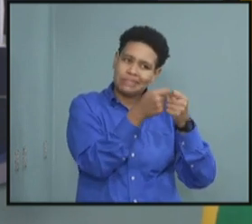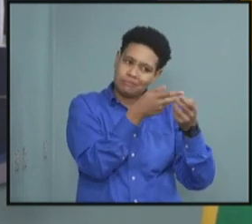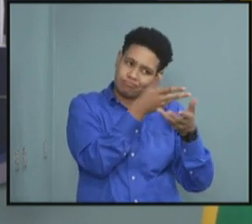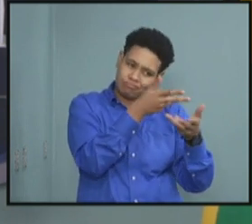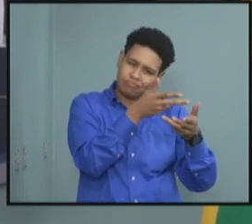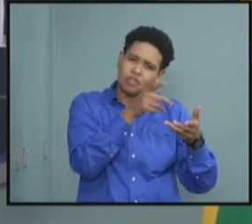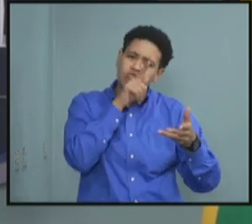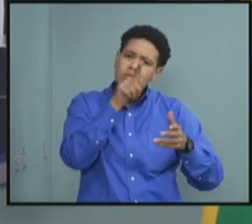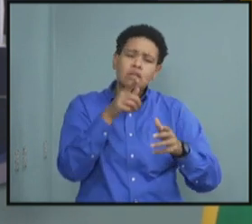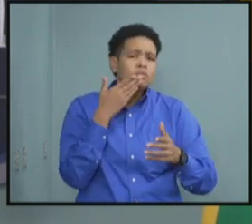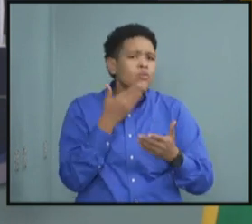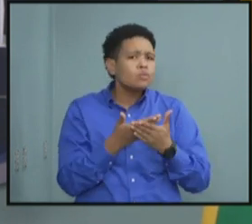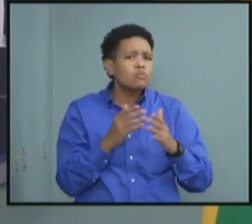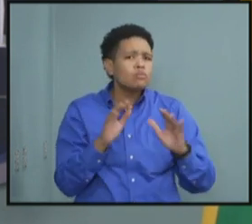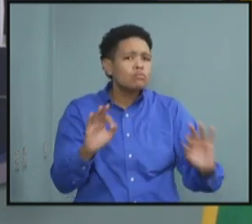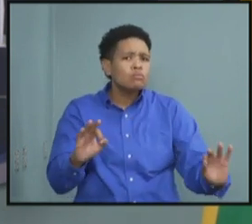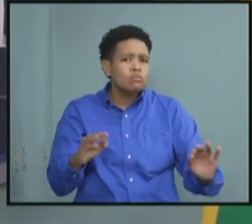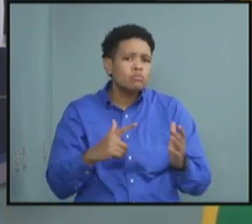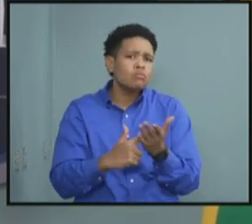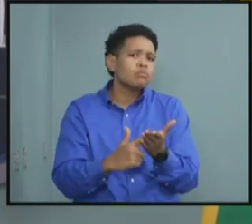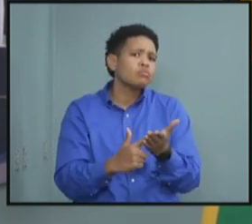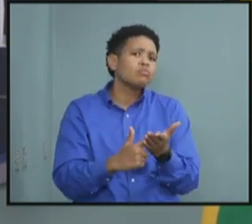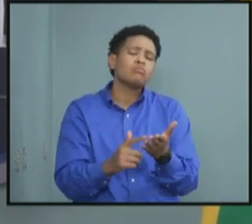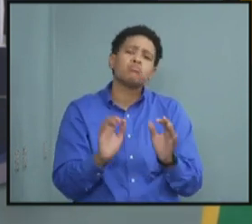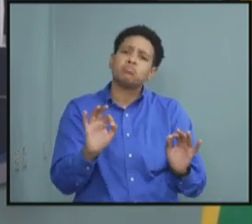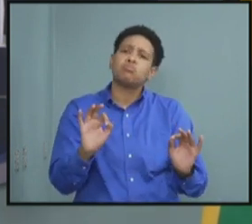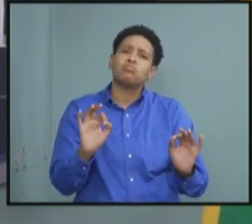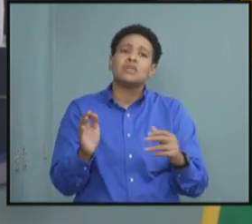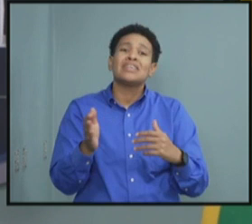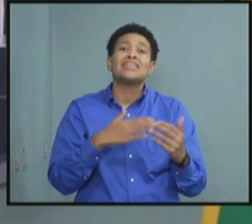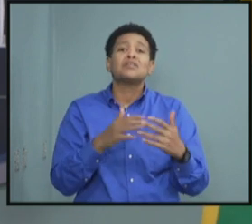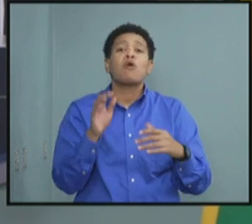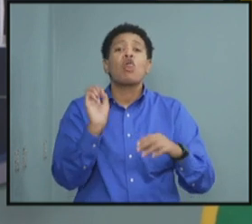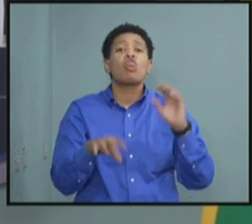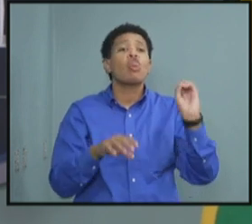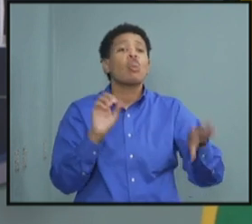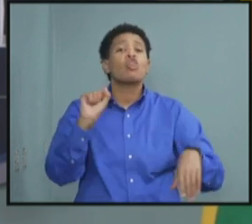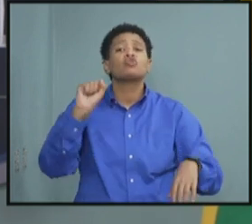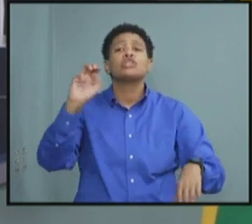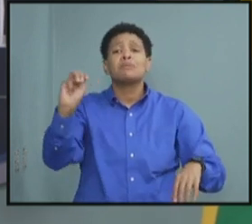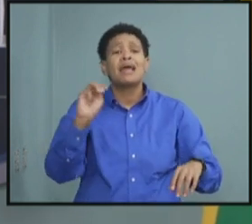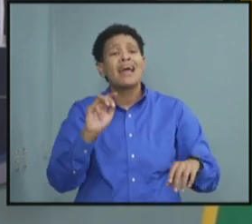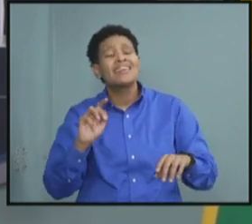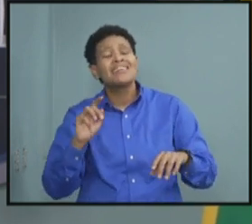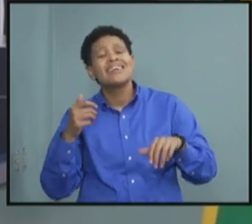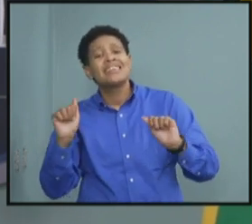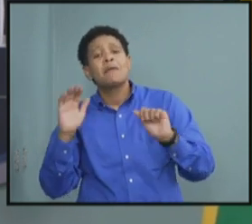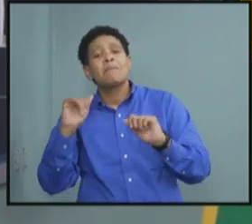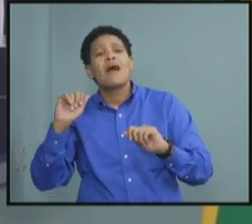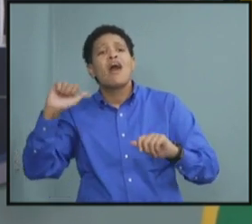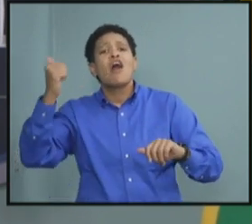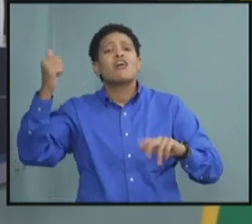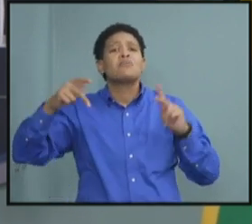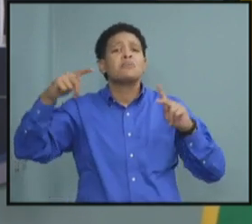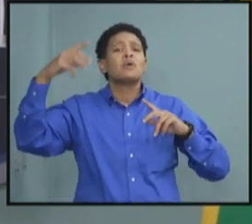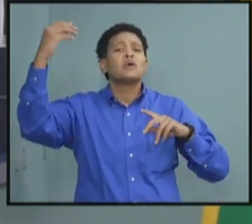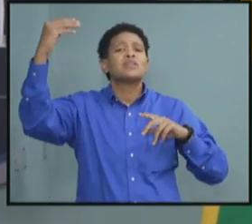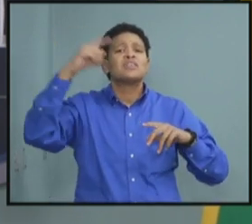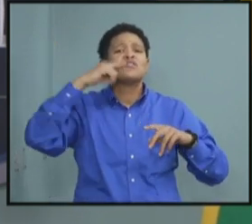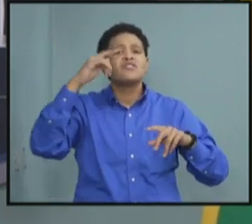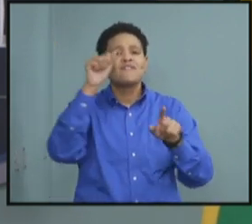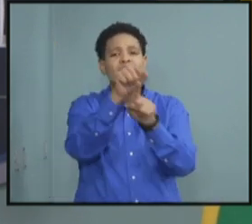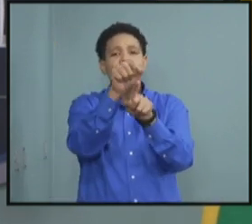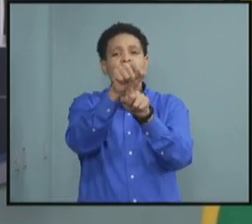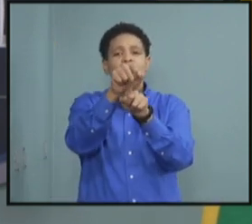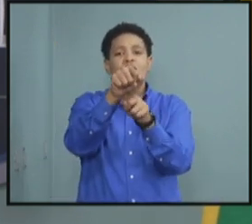and it was very productive. Despite postings in social media and attempts by third parties to mislead and